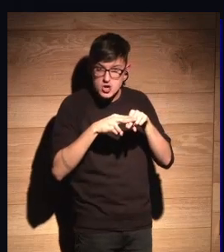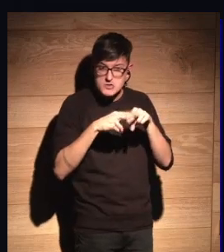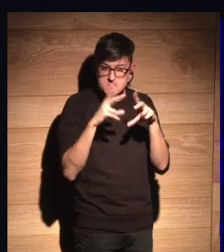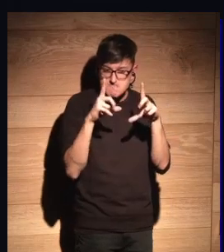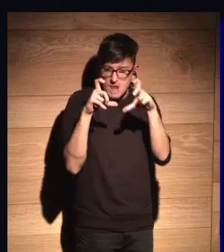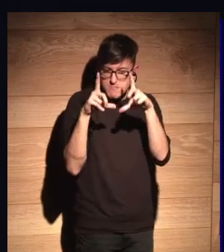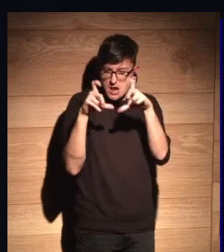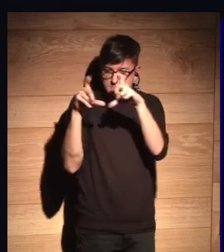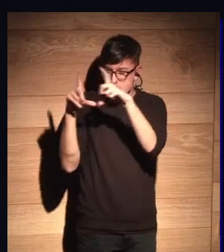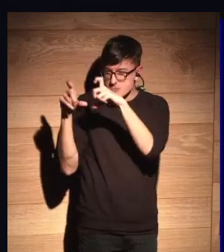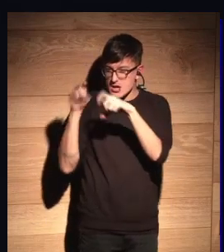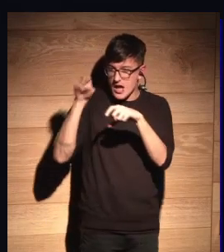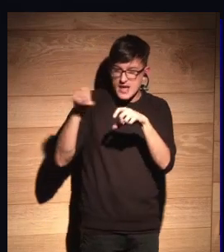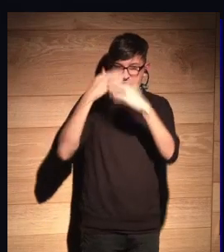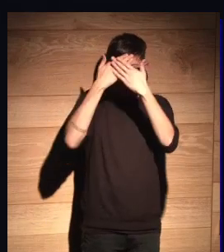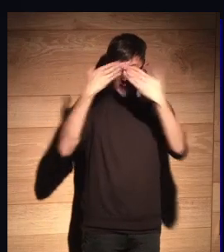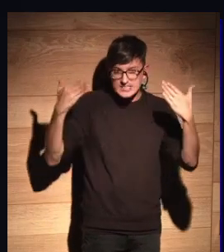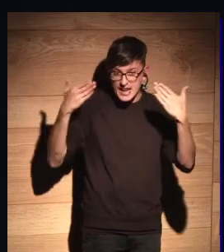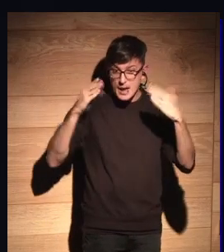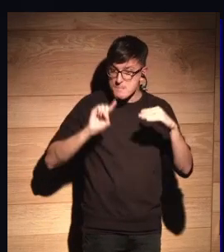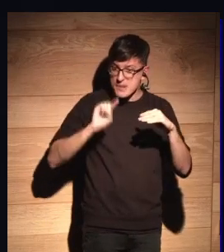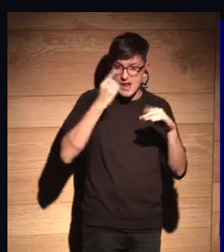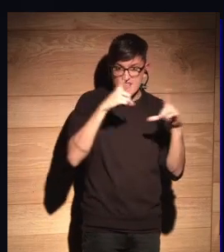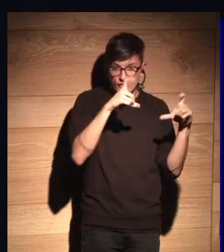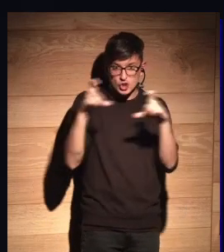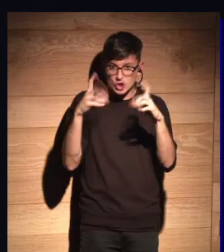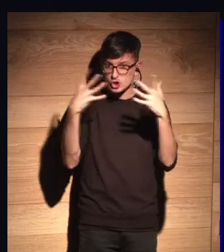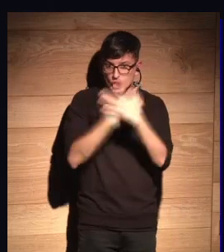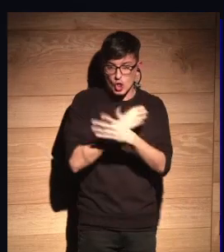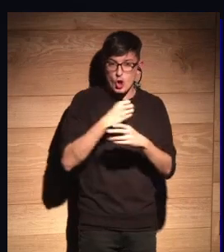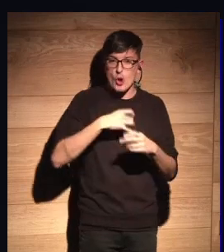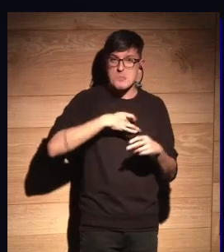pictures in Afghanistan were primarily black and white.